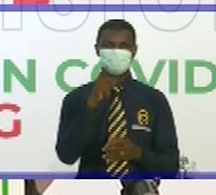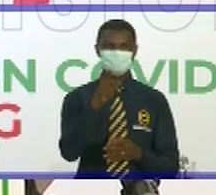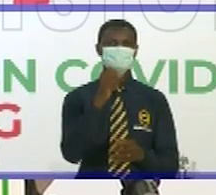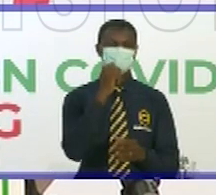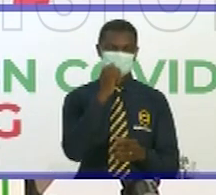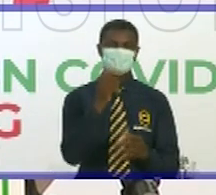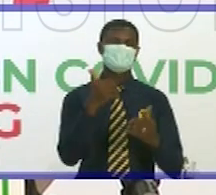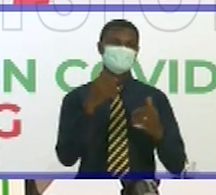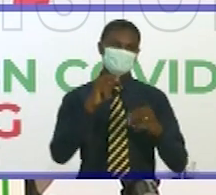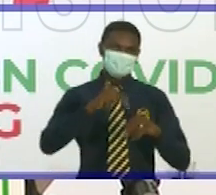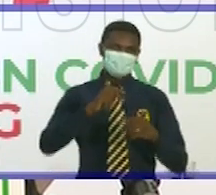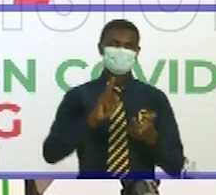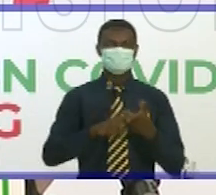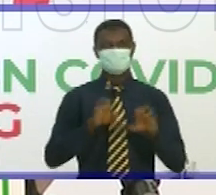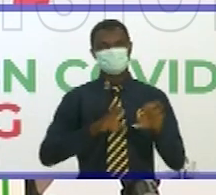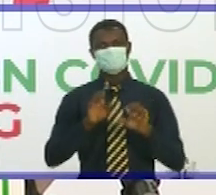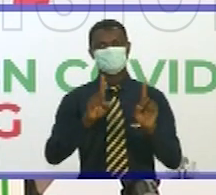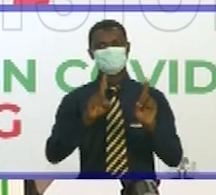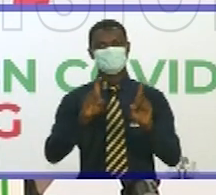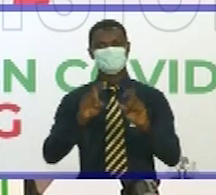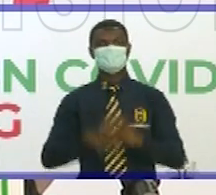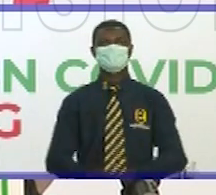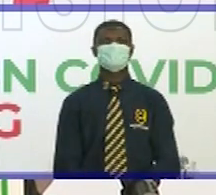se ayewo